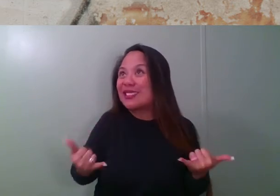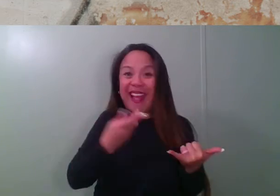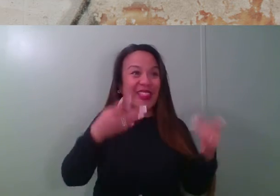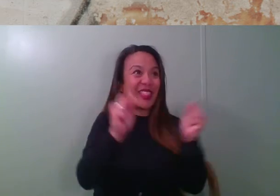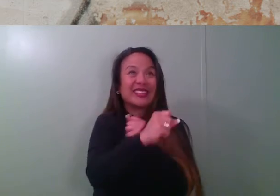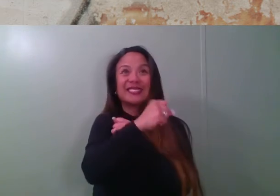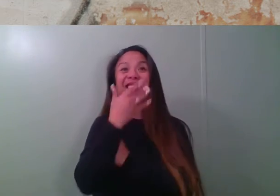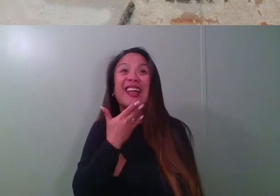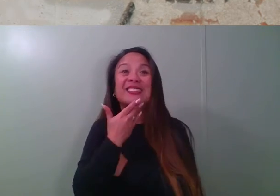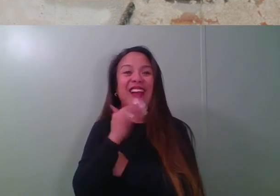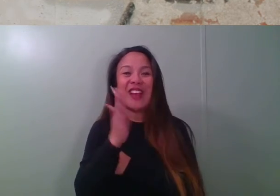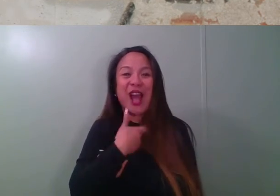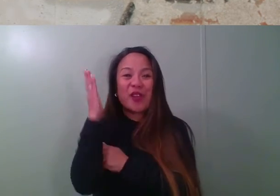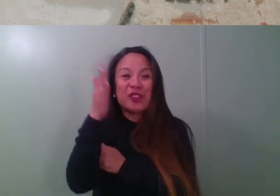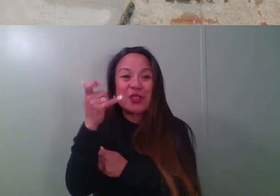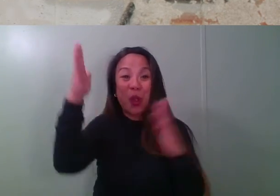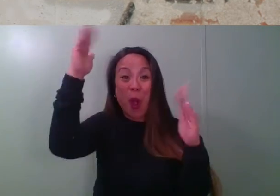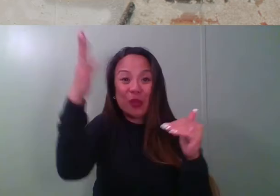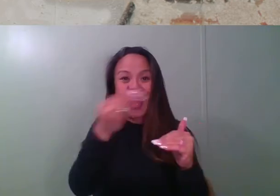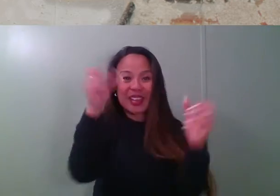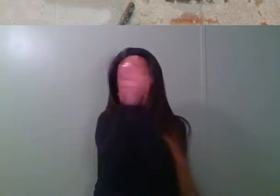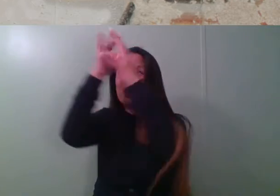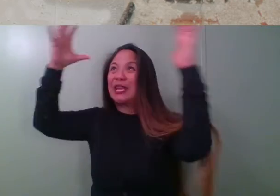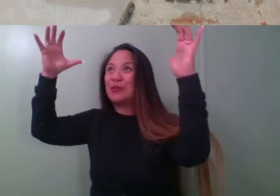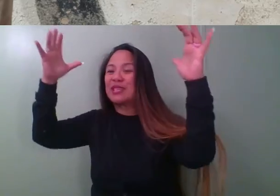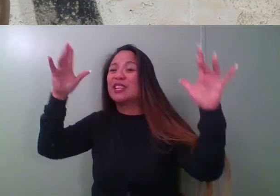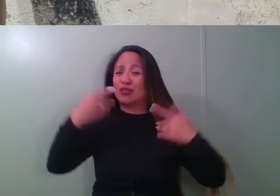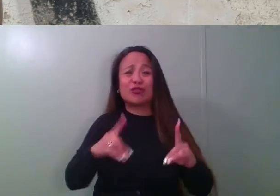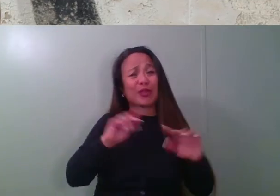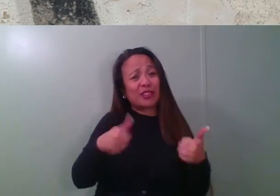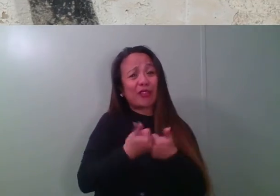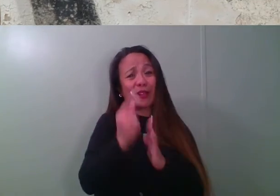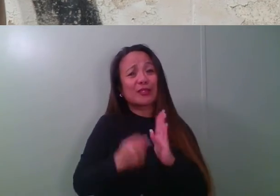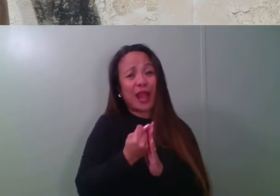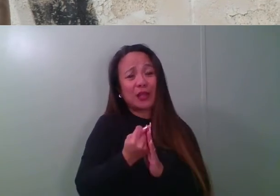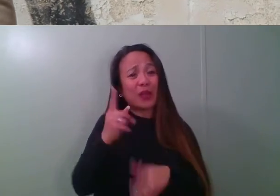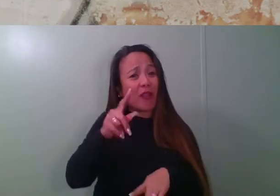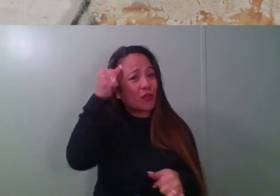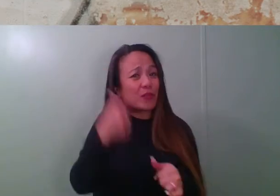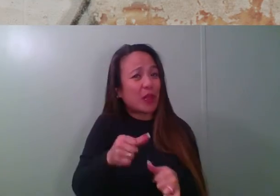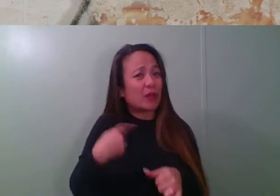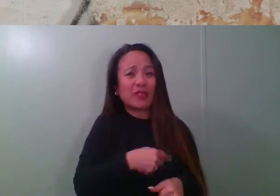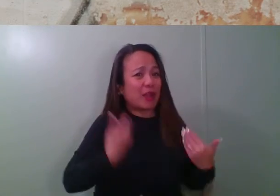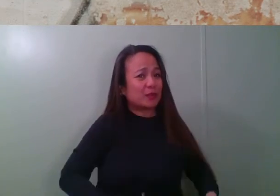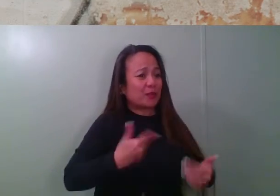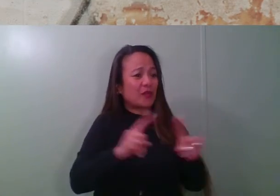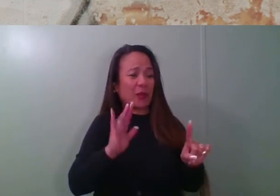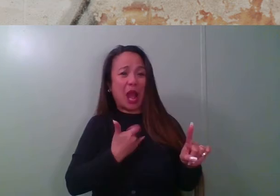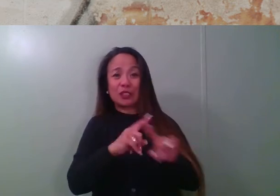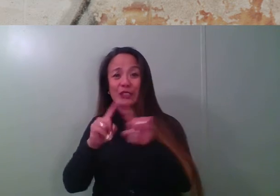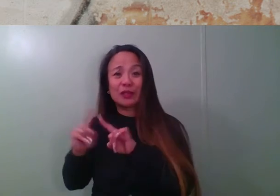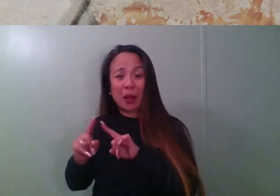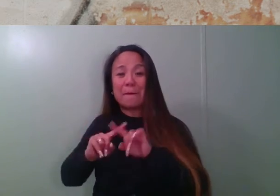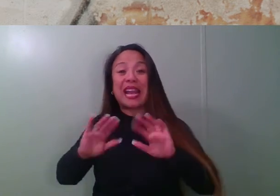the sounds of the present, and colors of our future hopes and dreams. In these challenging times, we must remind ourselves that we are not defined